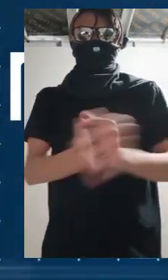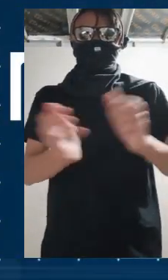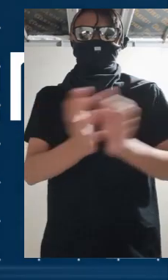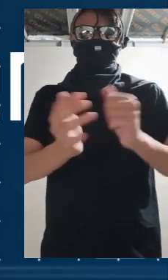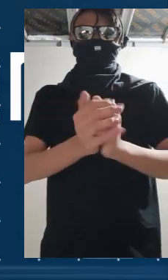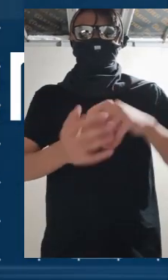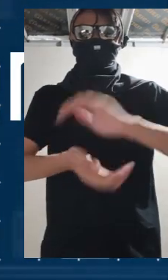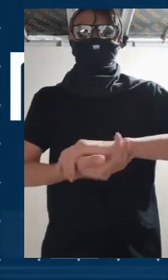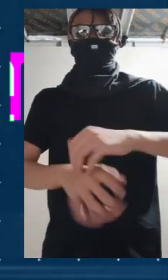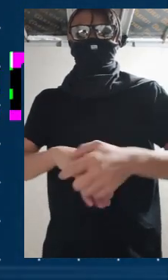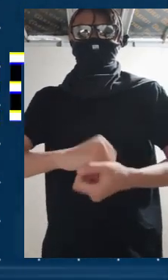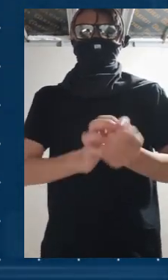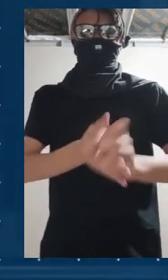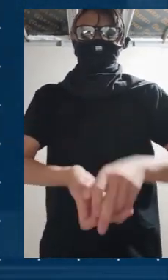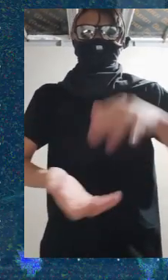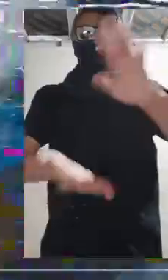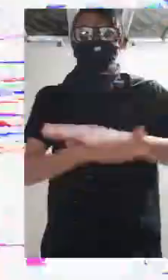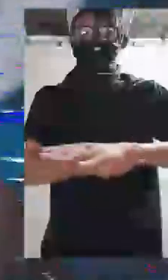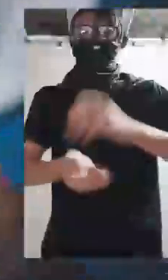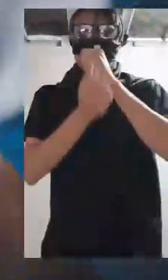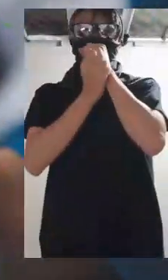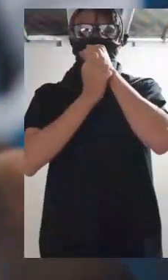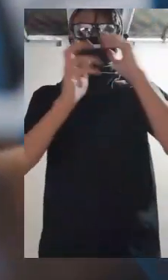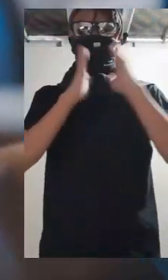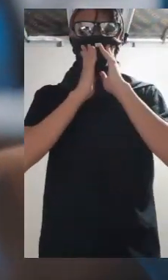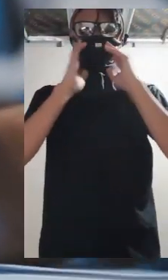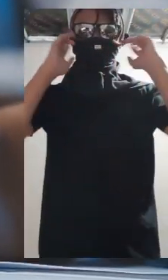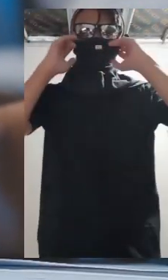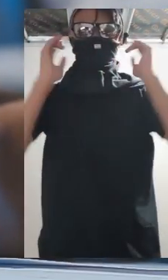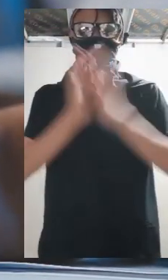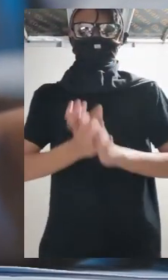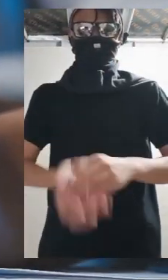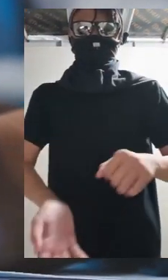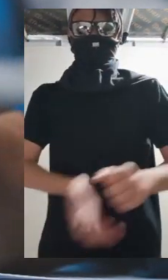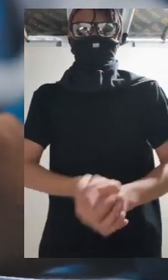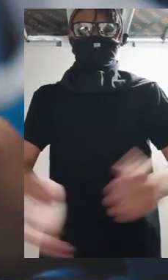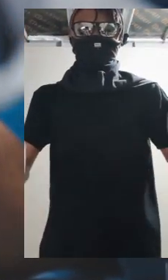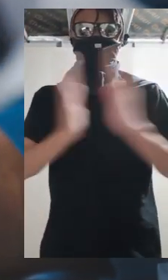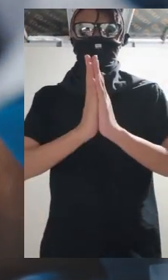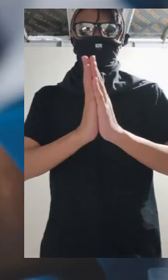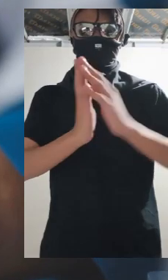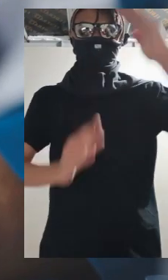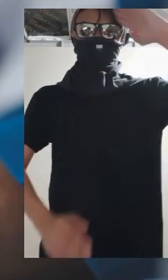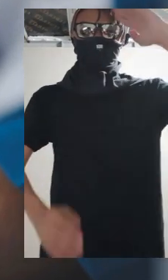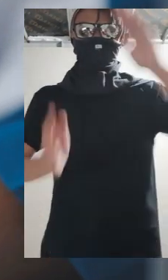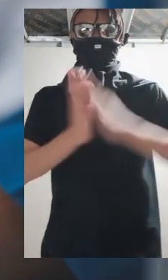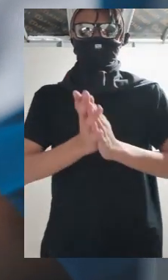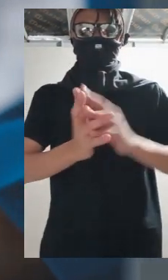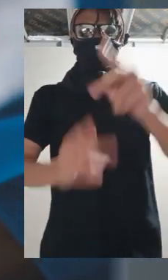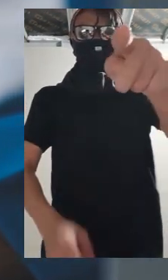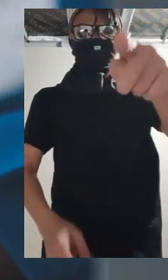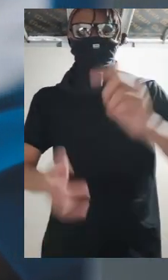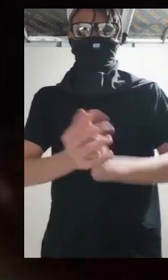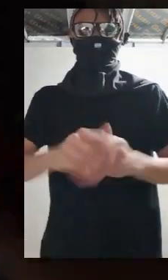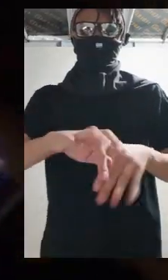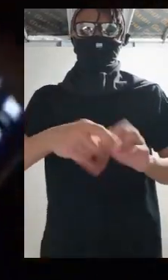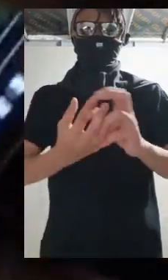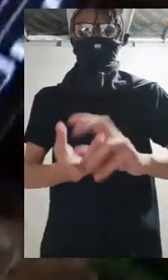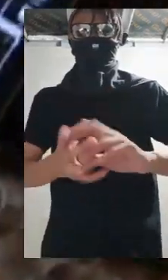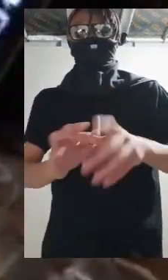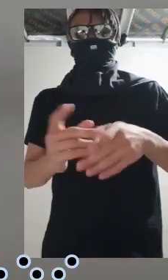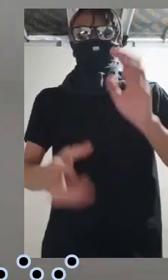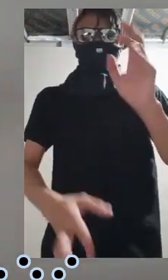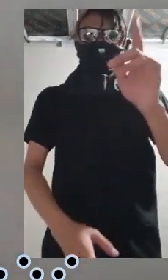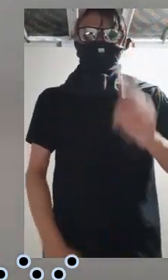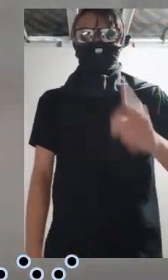Core components of risk management. Number 1. Risk identification. This involves identifying possible threats such as cyber